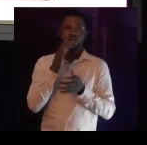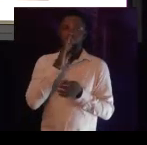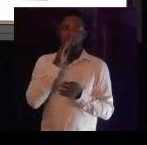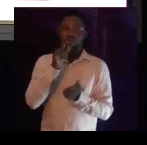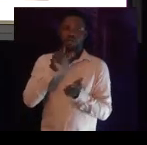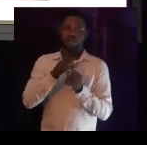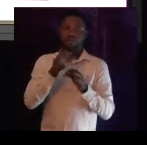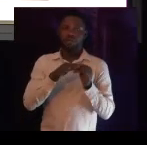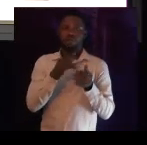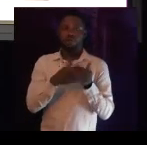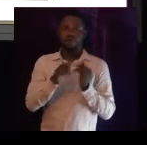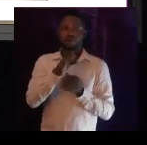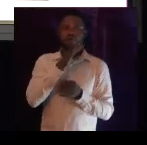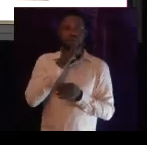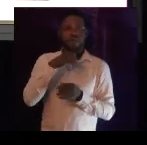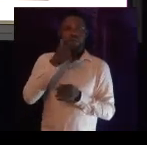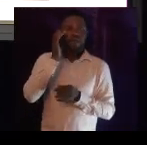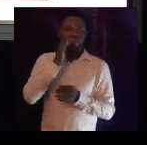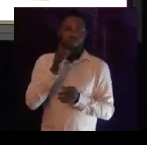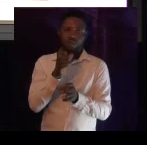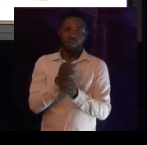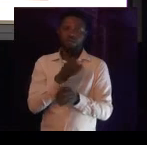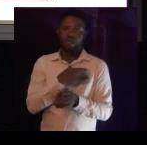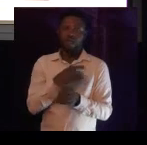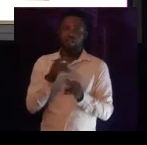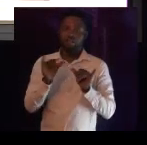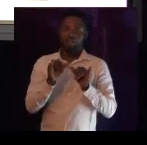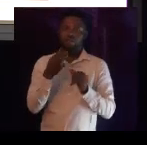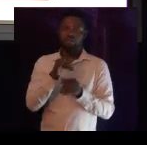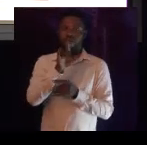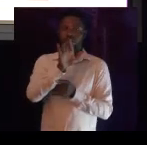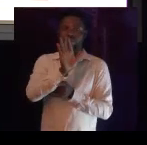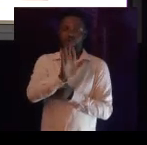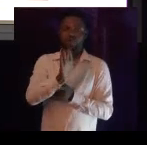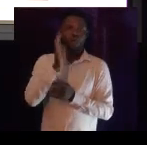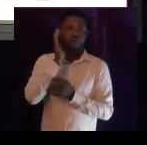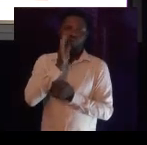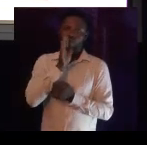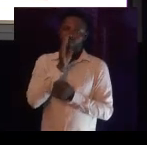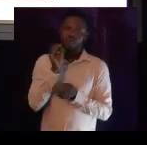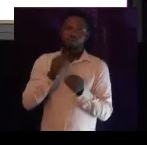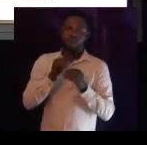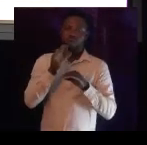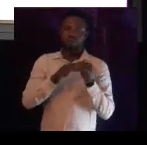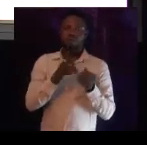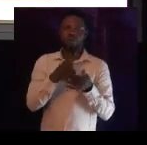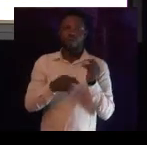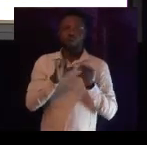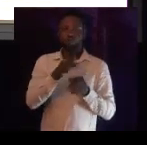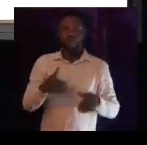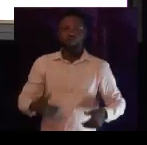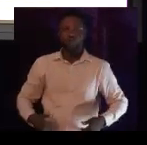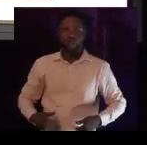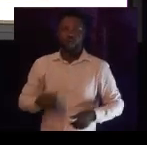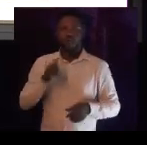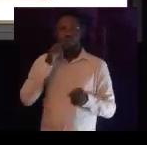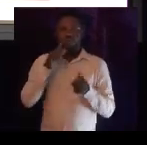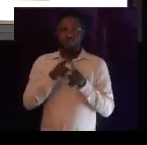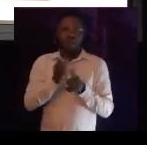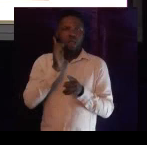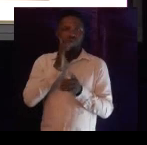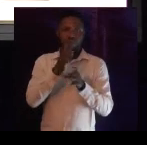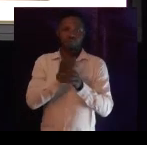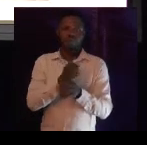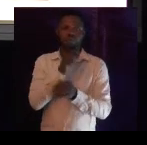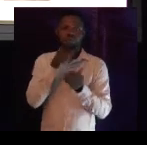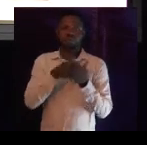going to be less than what your elder sibling is going to get. And the size of your pizza will be more than what your younger sibling is going